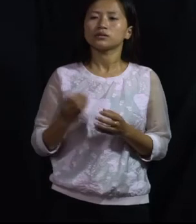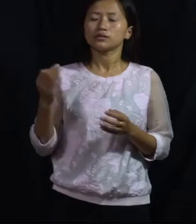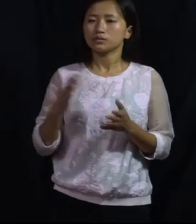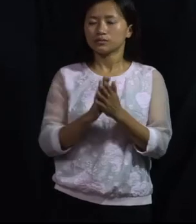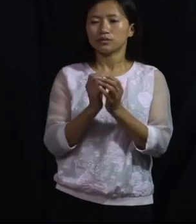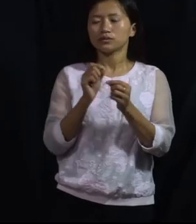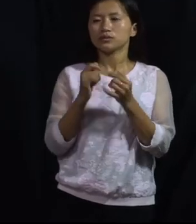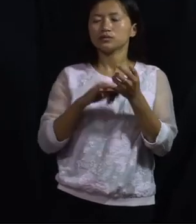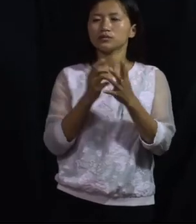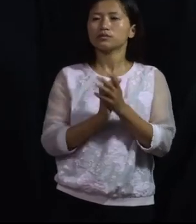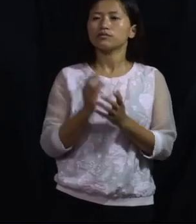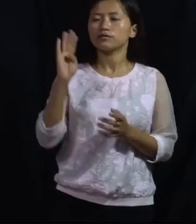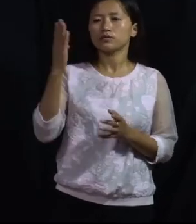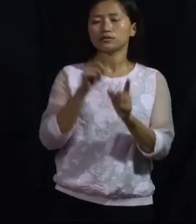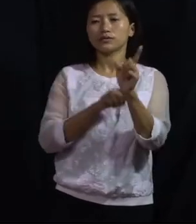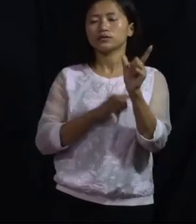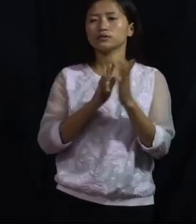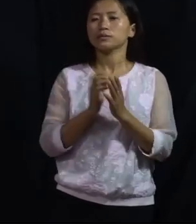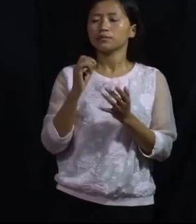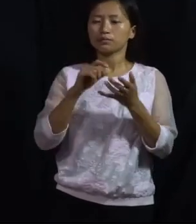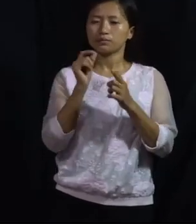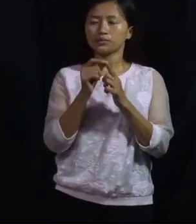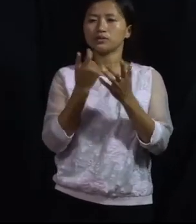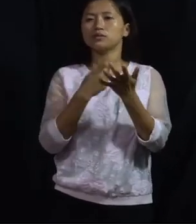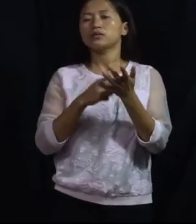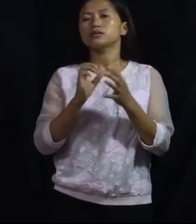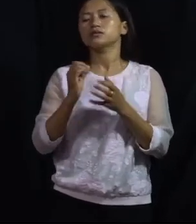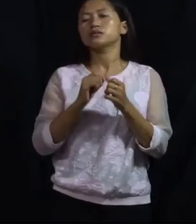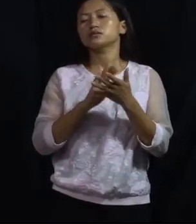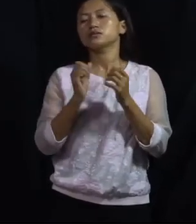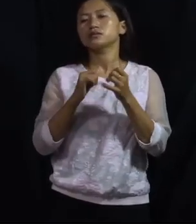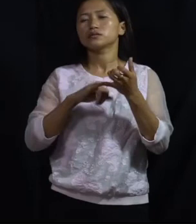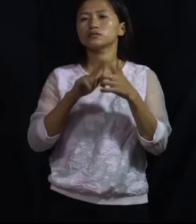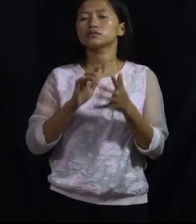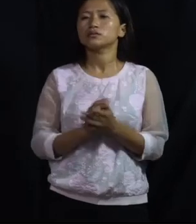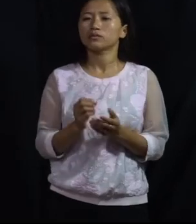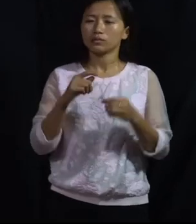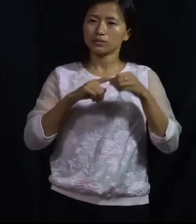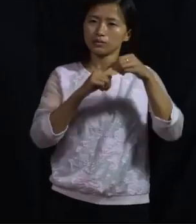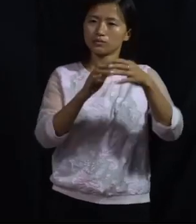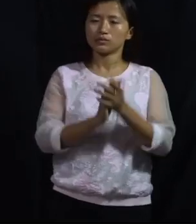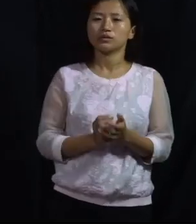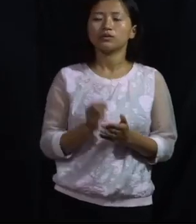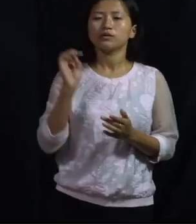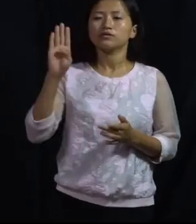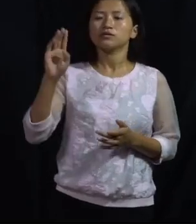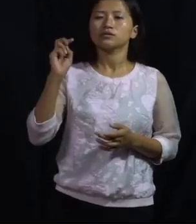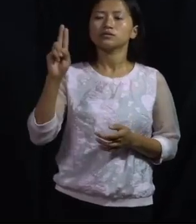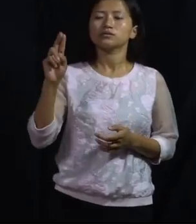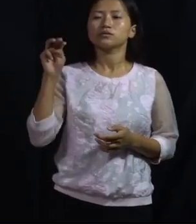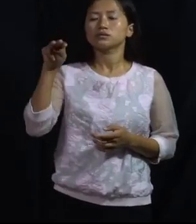profit into 4 years purchase. That means the super profit is already mentioned in the question. It is 42,000